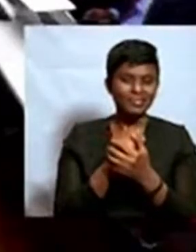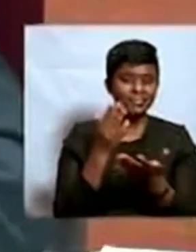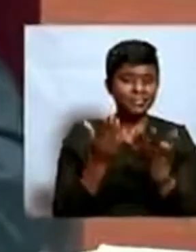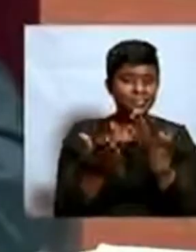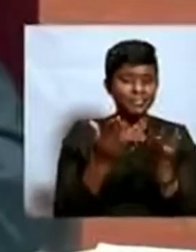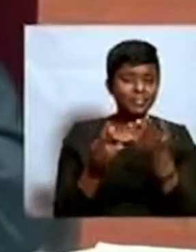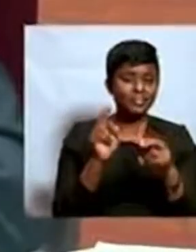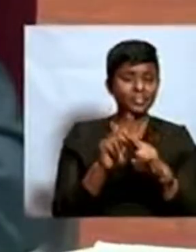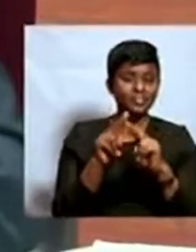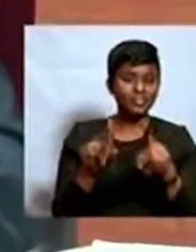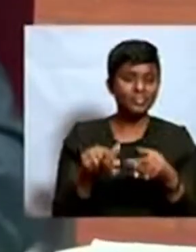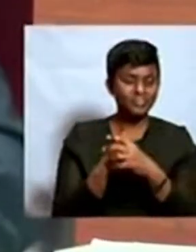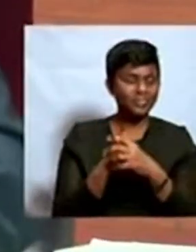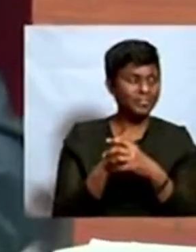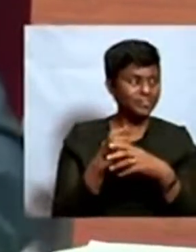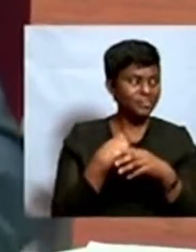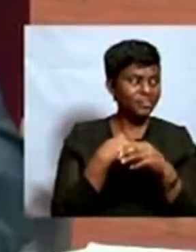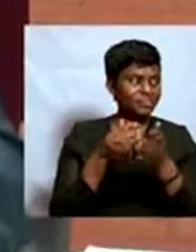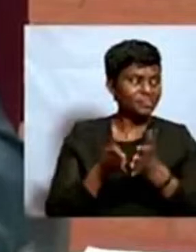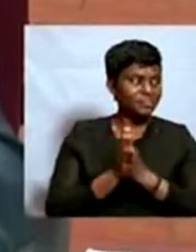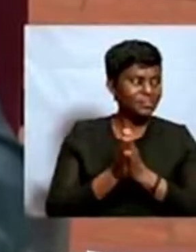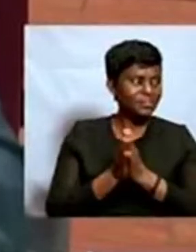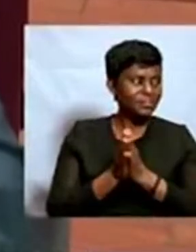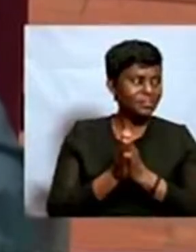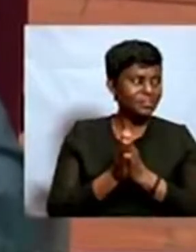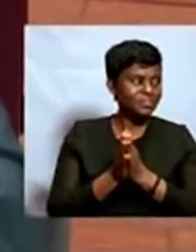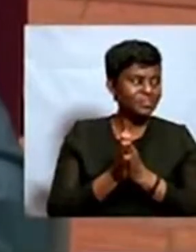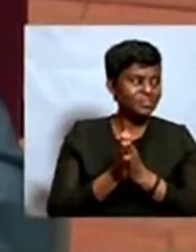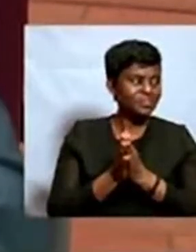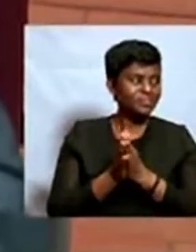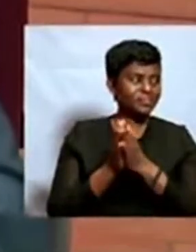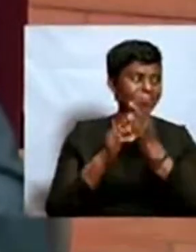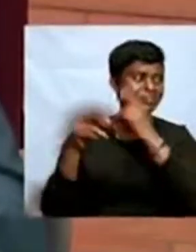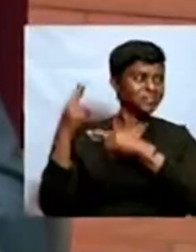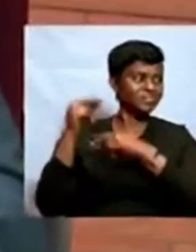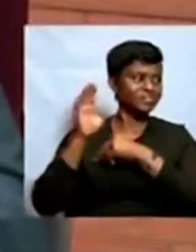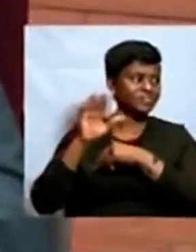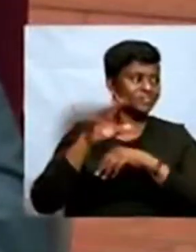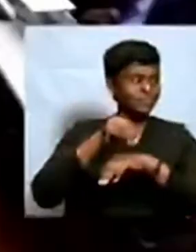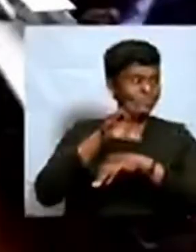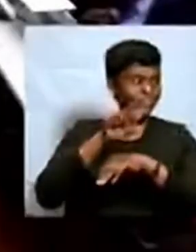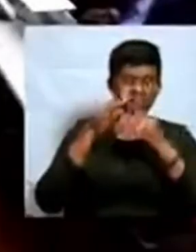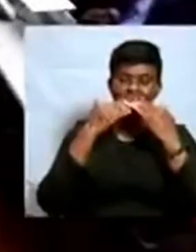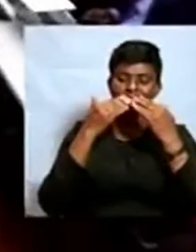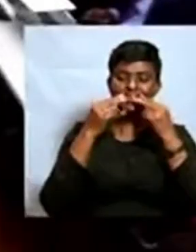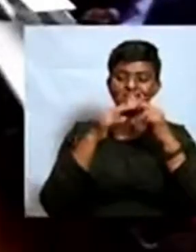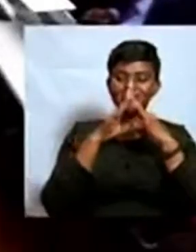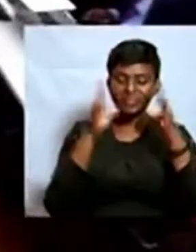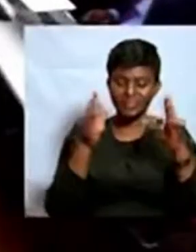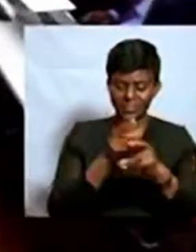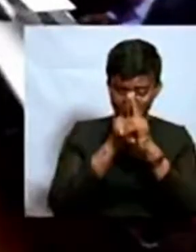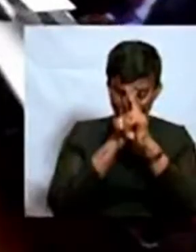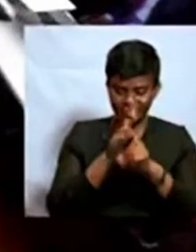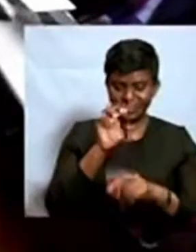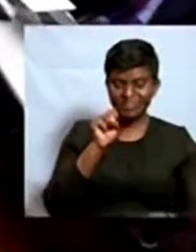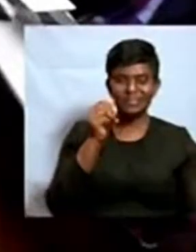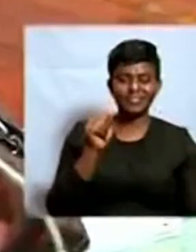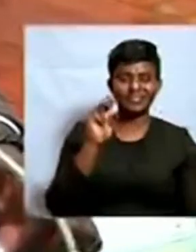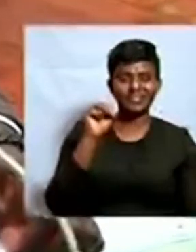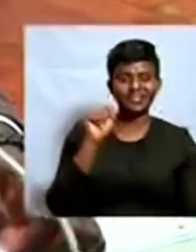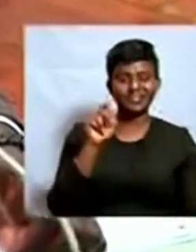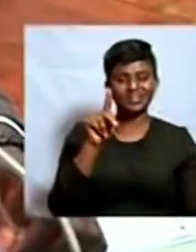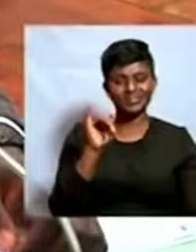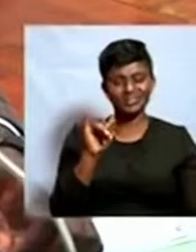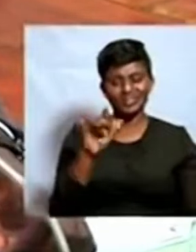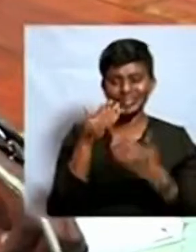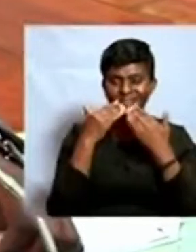Maybe, Chair, may I request that you revise your advice? Thank you so much, Honorable Samakai.